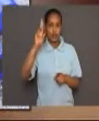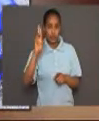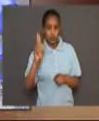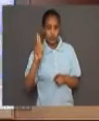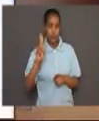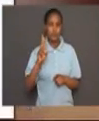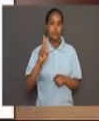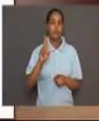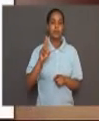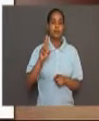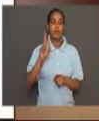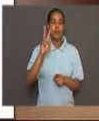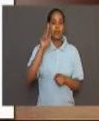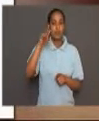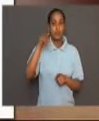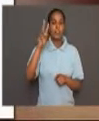polyurethane,